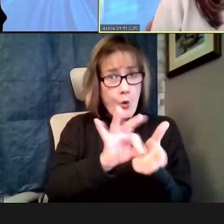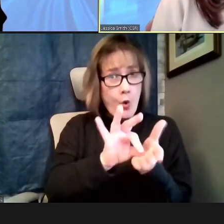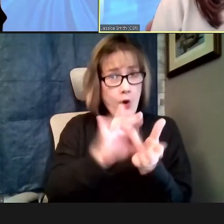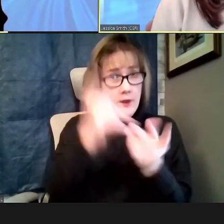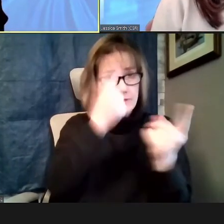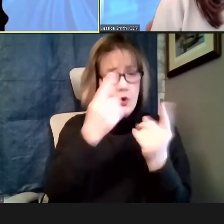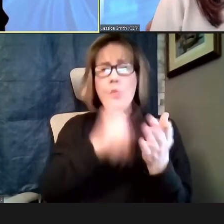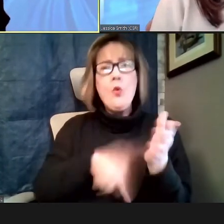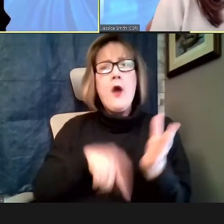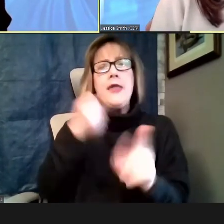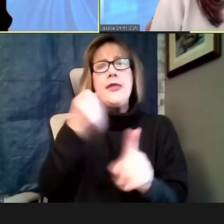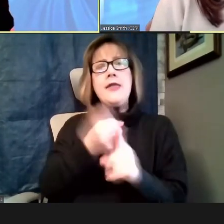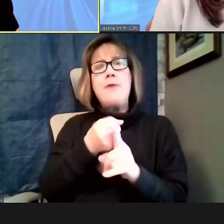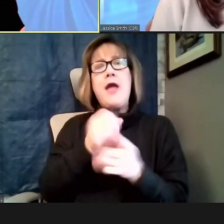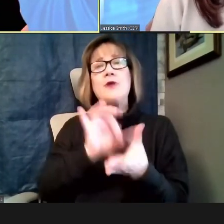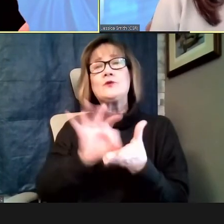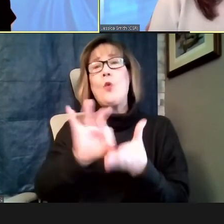fundable?